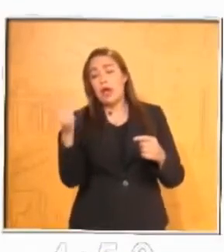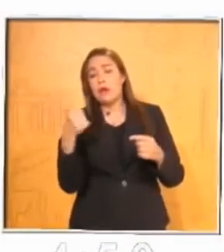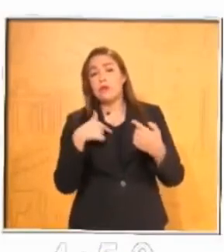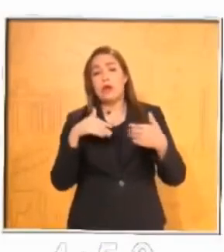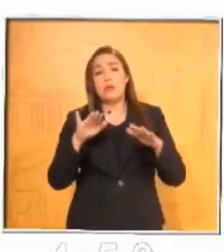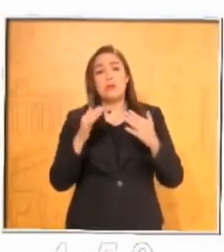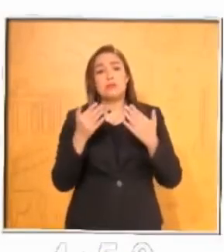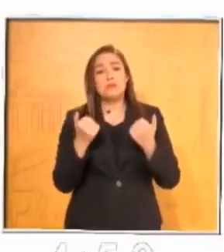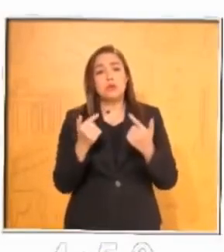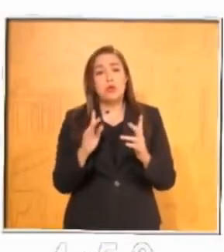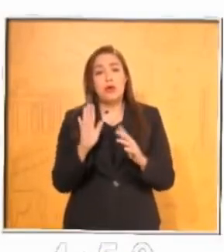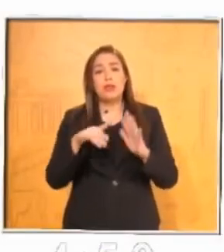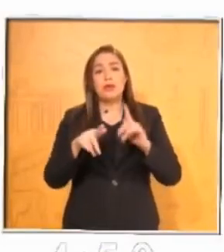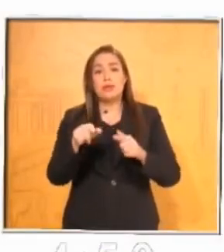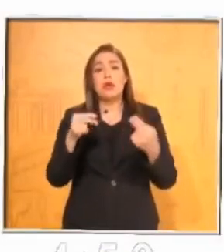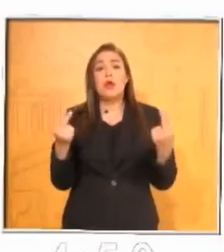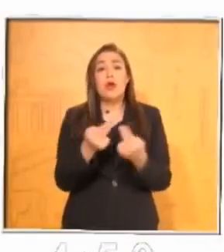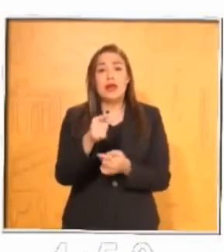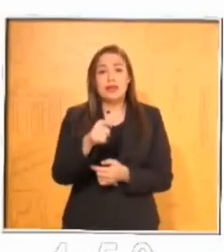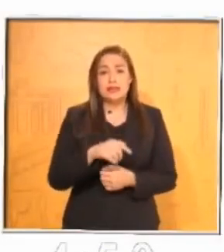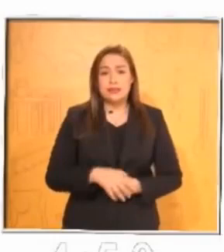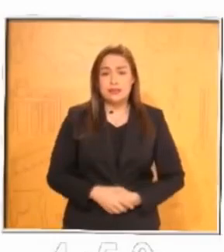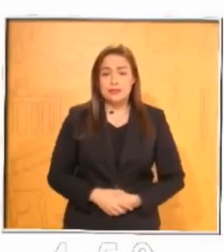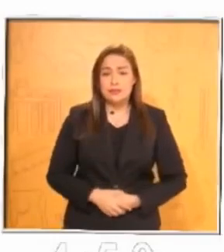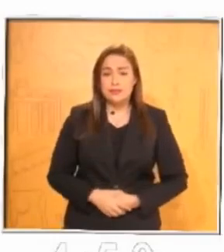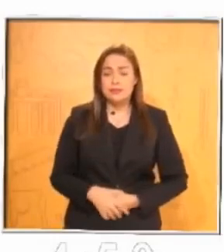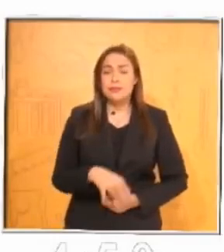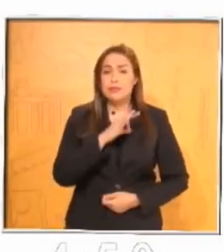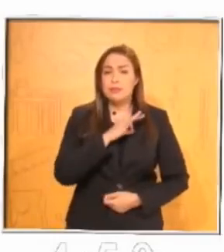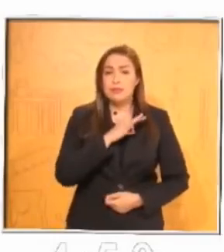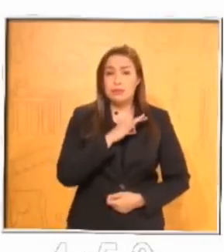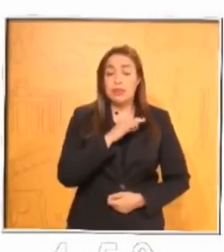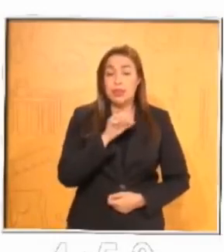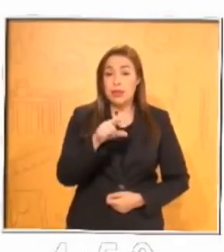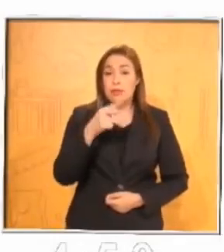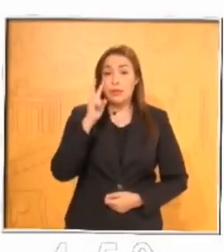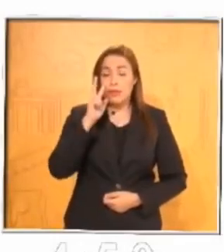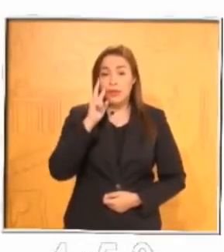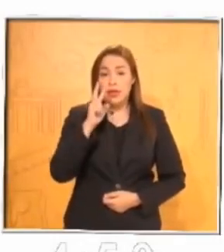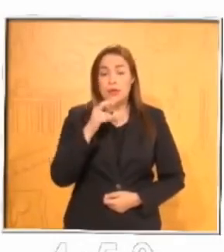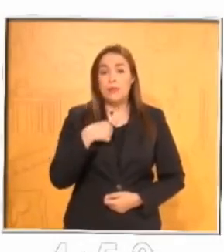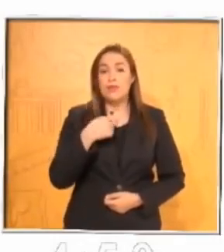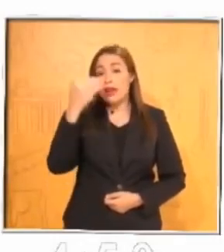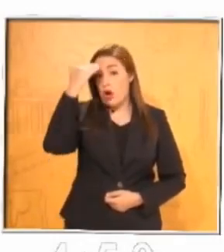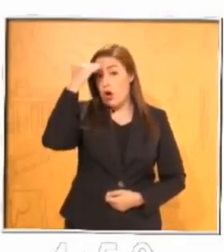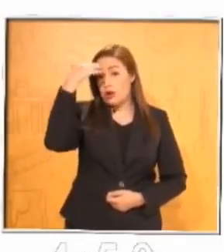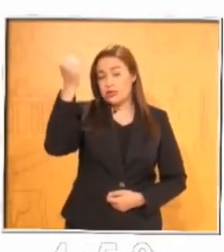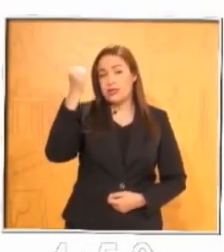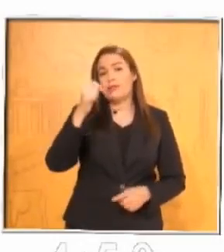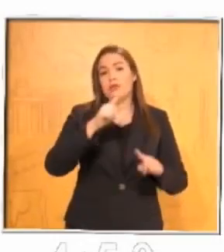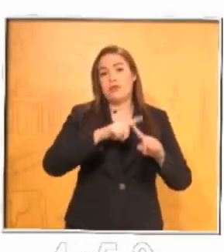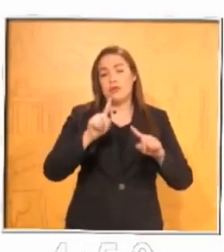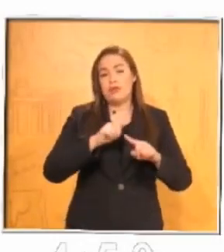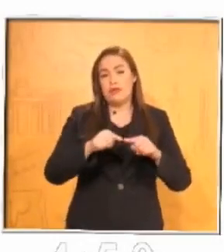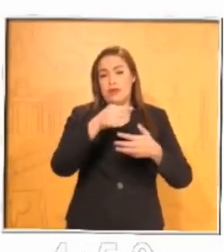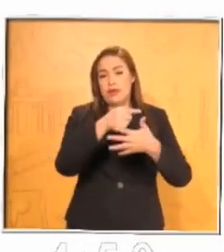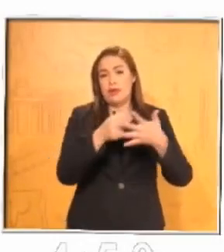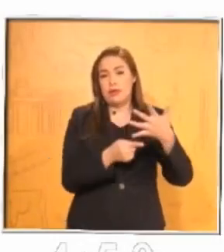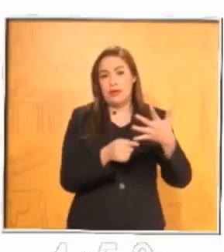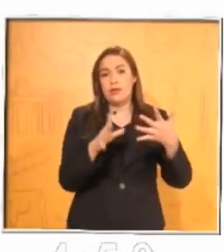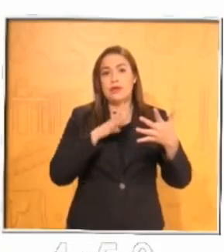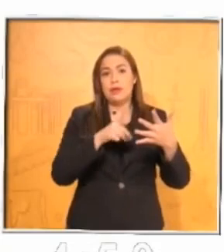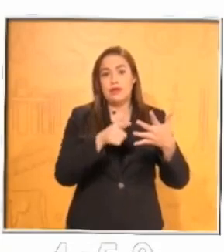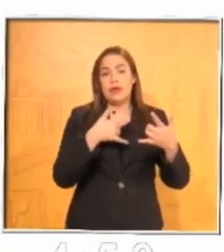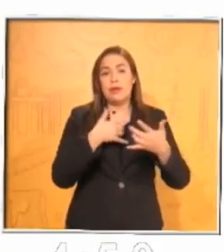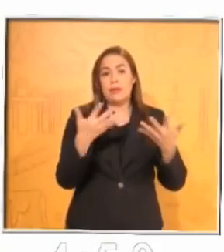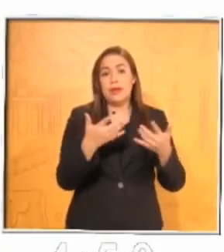panels. We describe the definition of the main elements in the comic strip. Remember, there are some